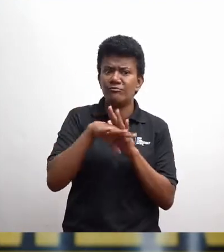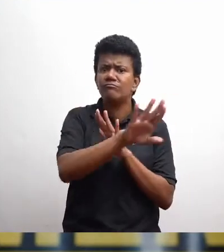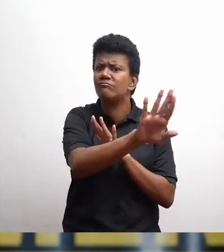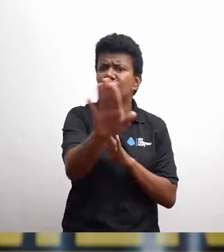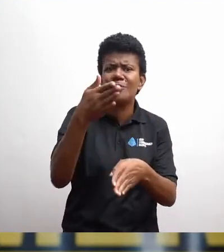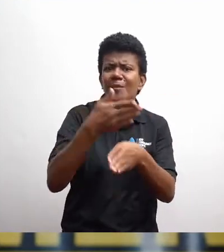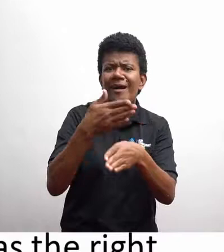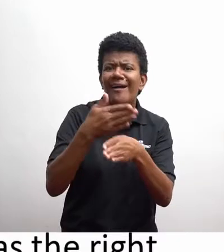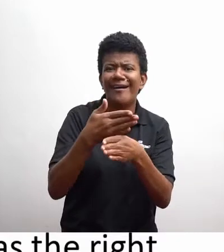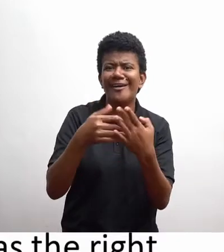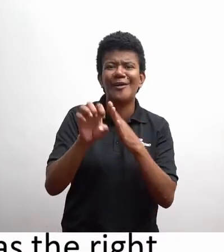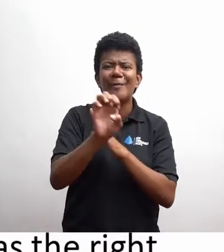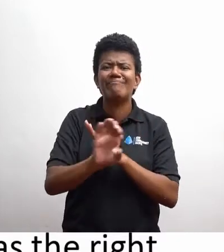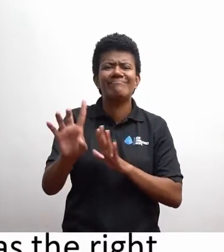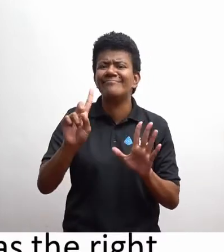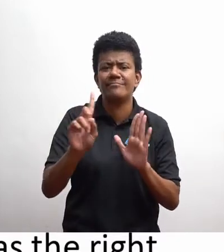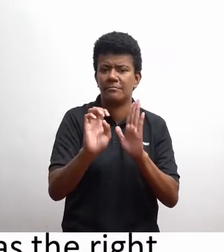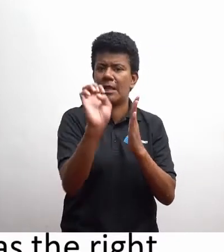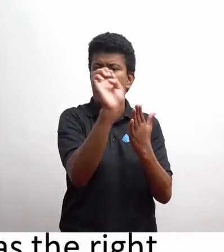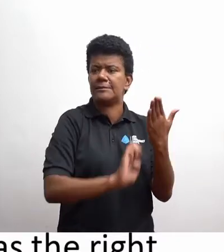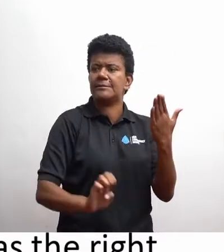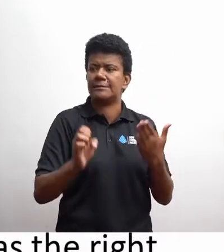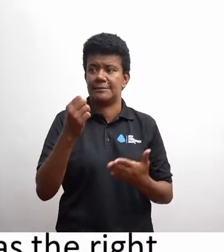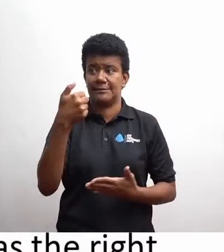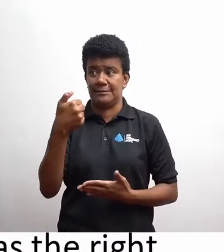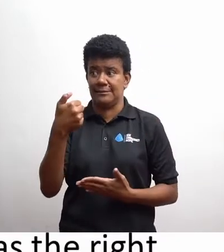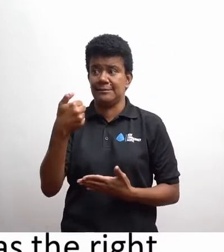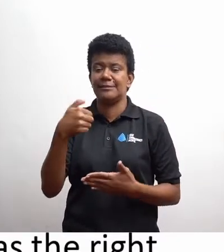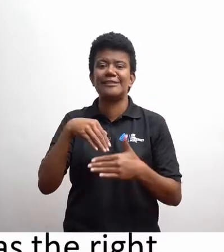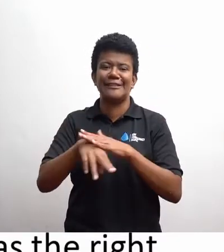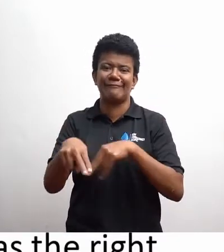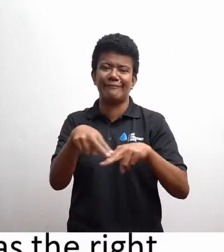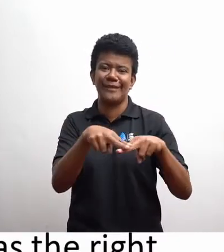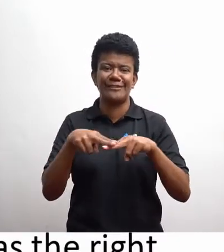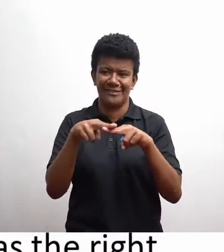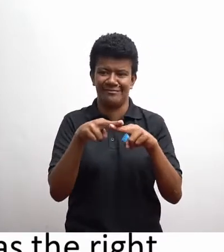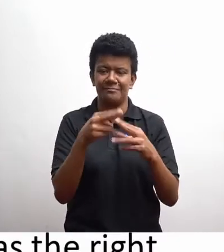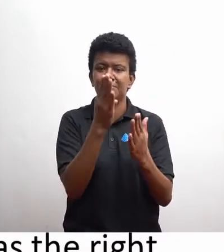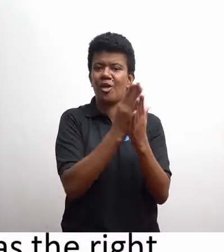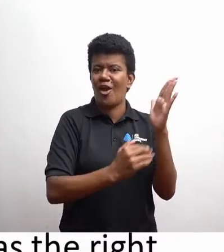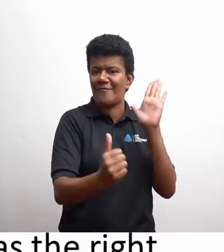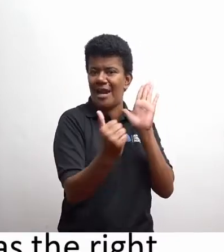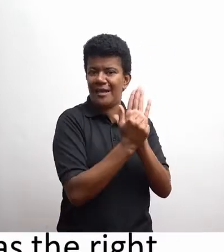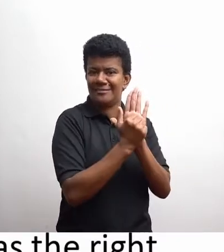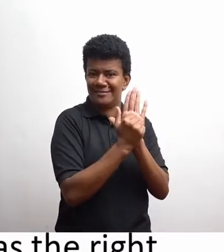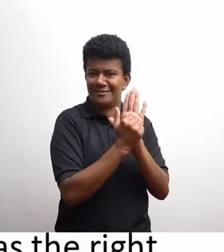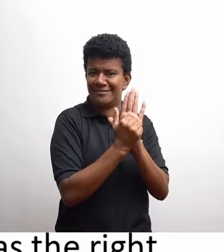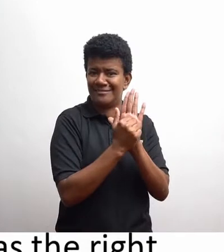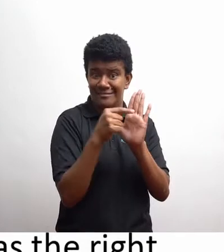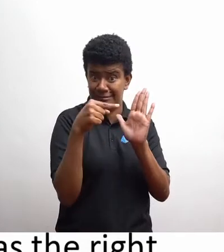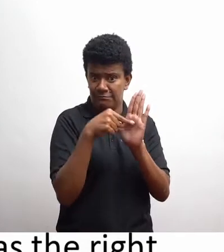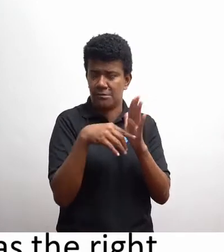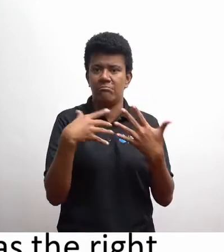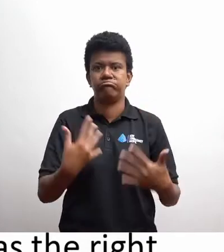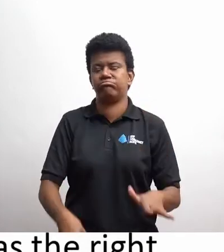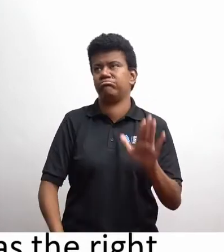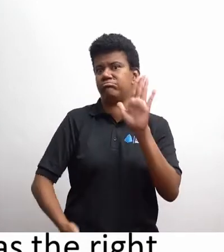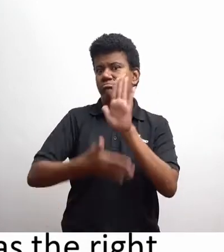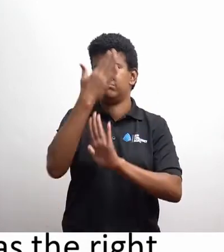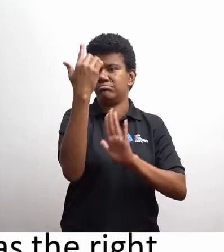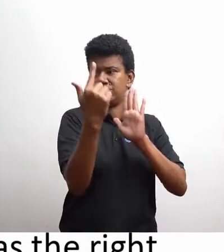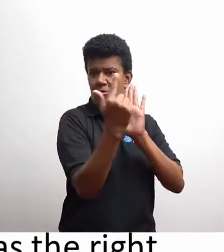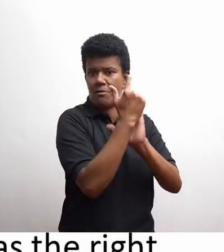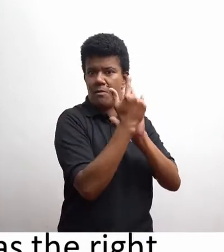around the Pacific, is Article 26 in the Fiji Bill of Rights. This is in the Fiji Constitution. This is the highest law of the